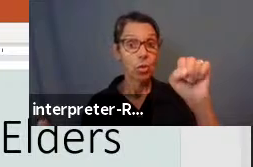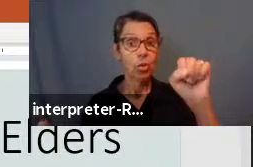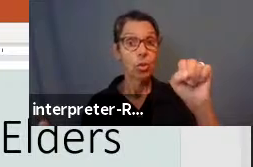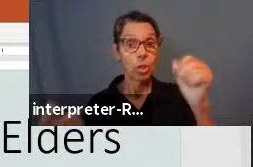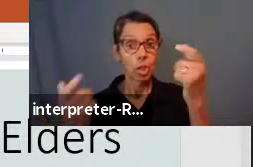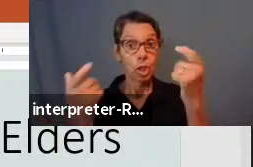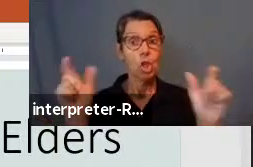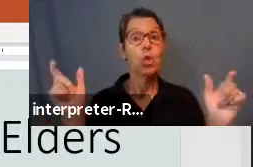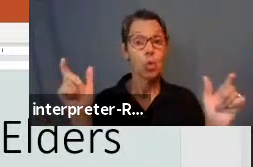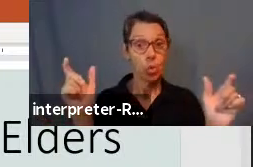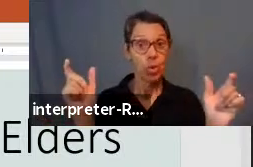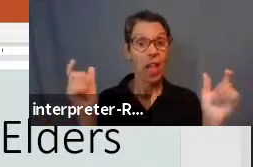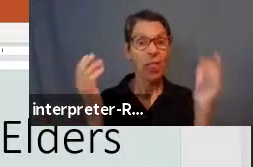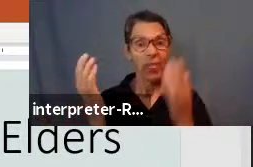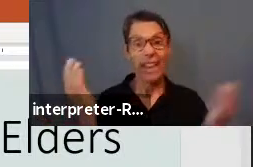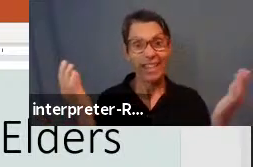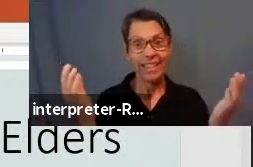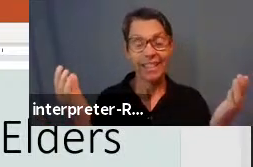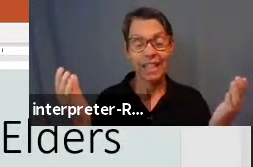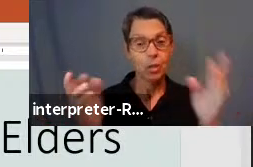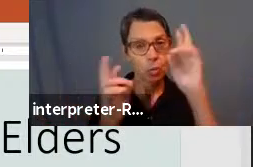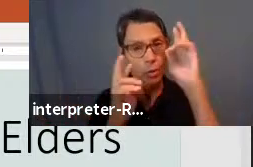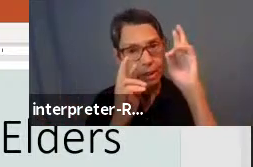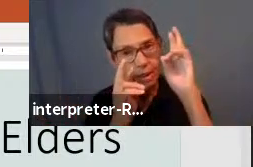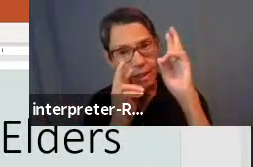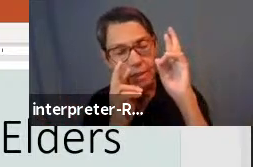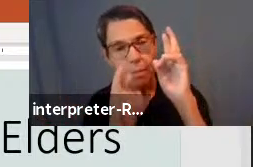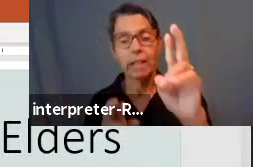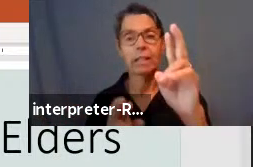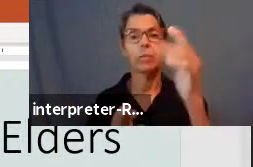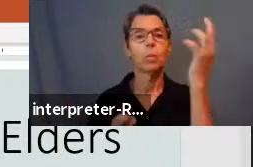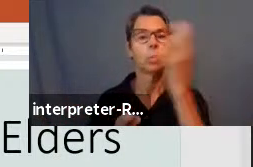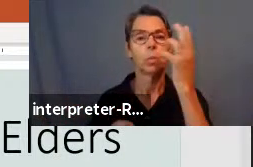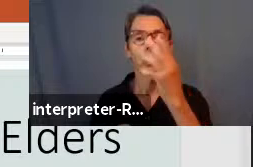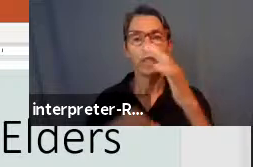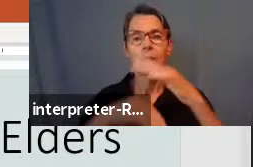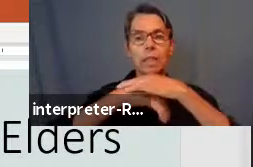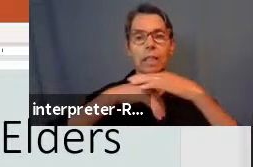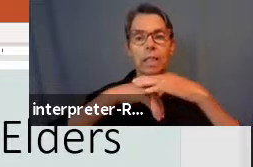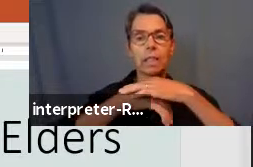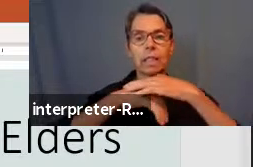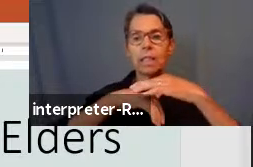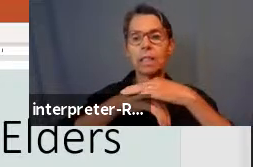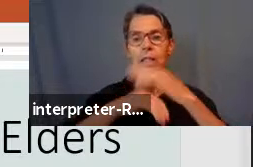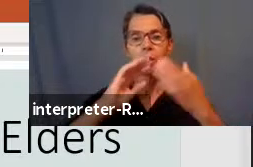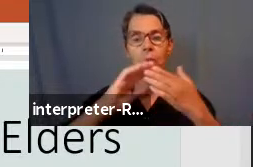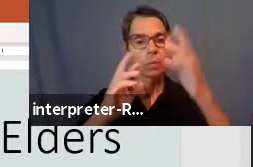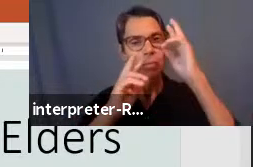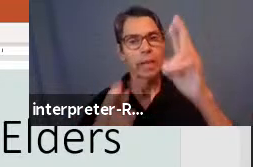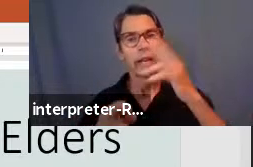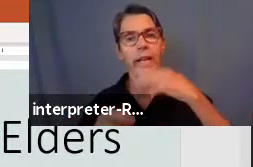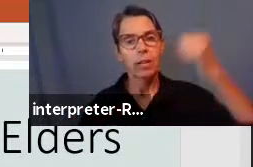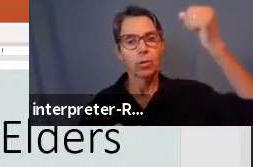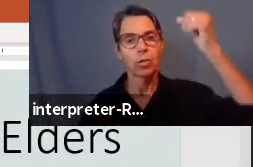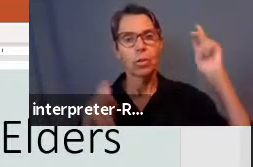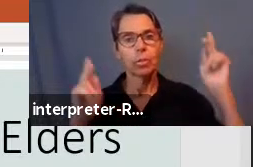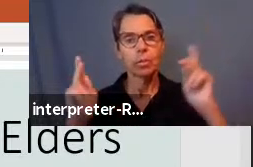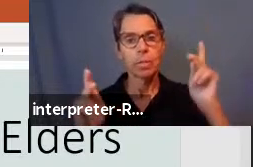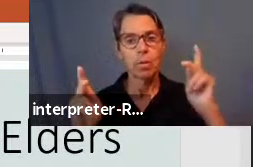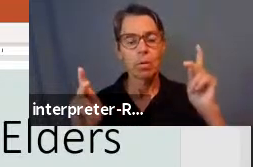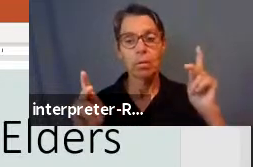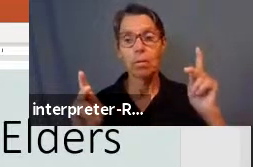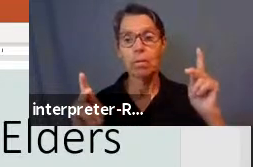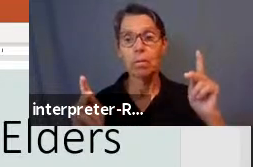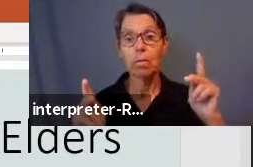Like it's a respectful thing in the Native American community. And elders are considered that